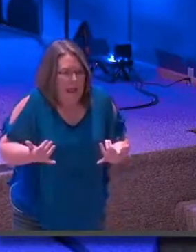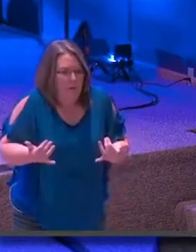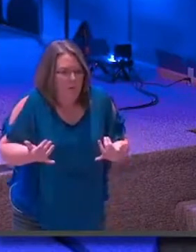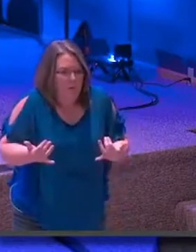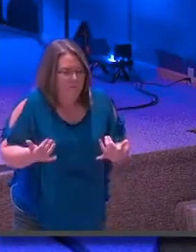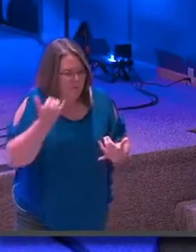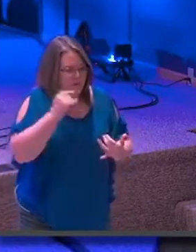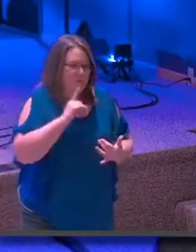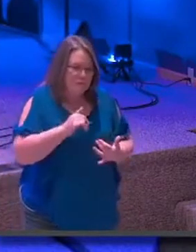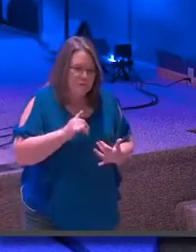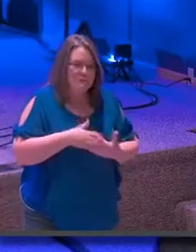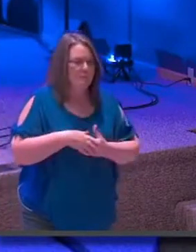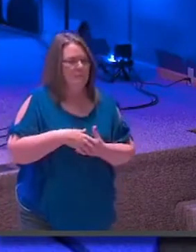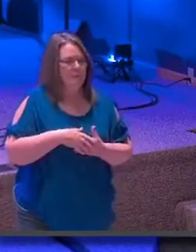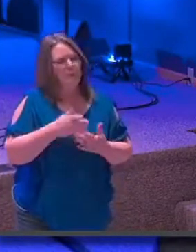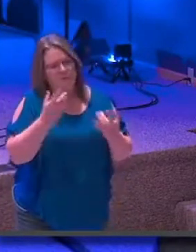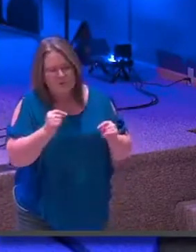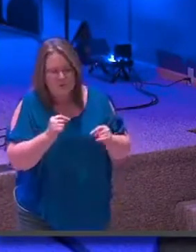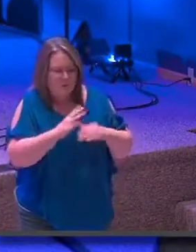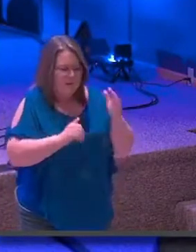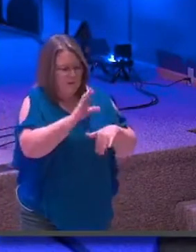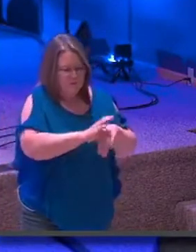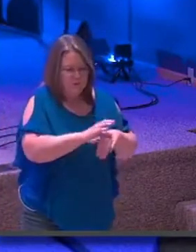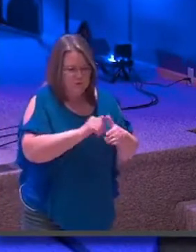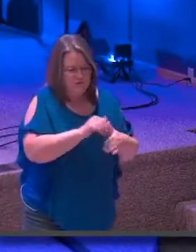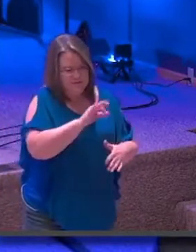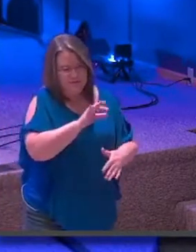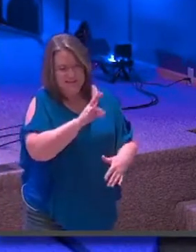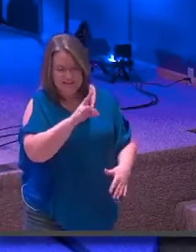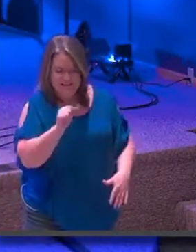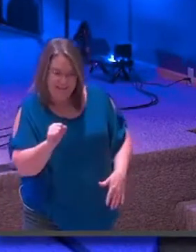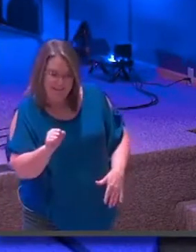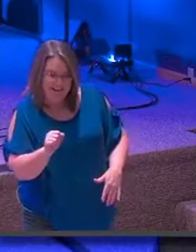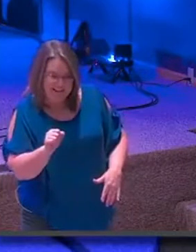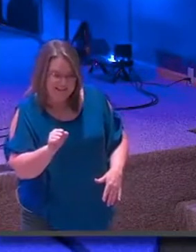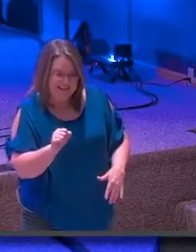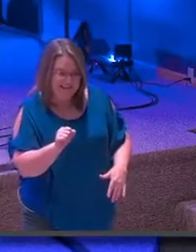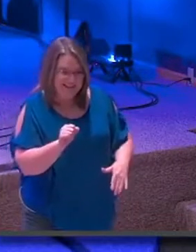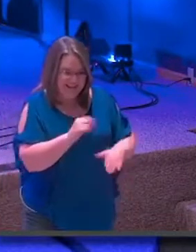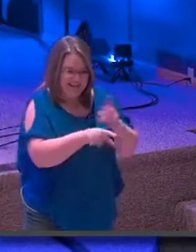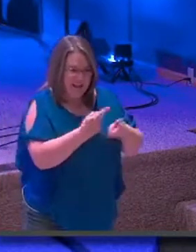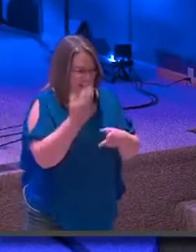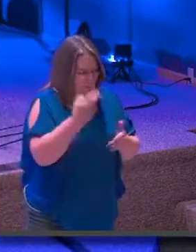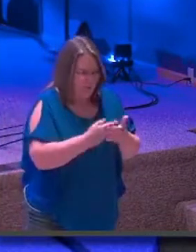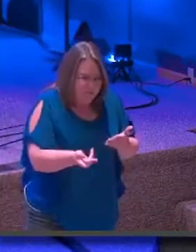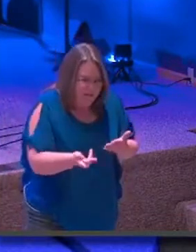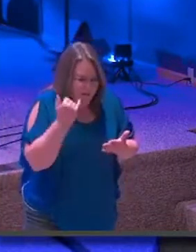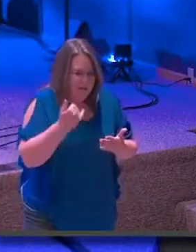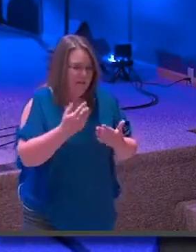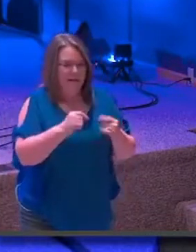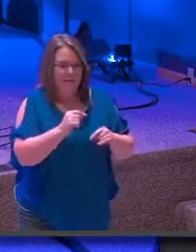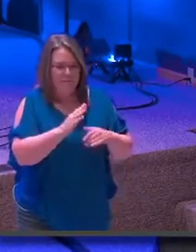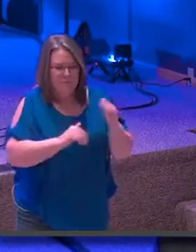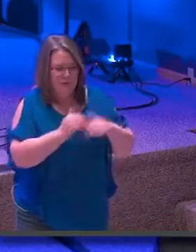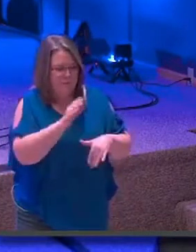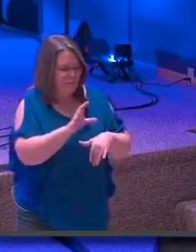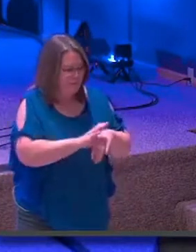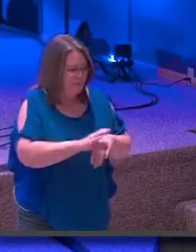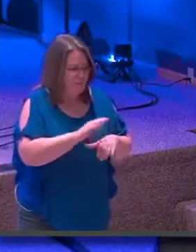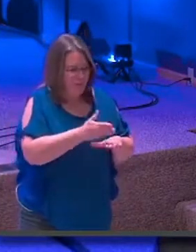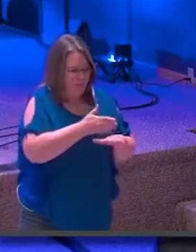If we tried to build a church on the 1970s model, it would fail. If we tried to build a church on the pre-2020 model, it would